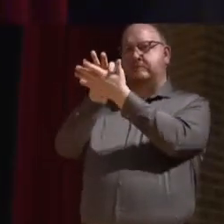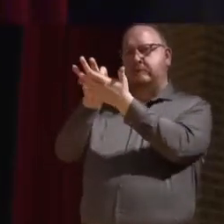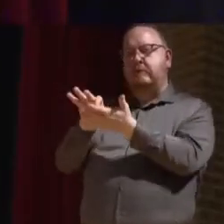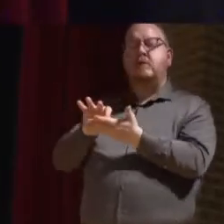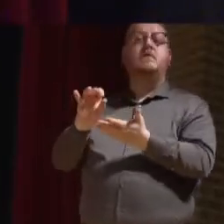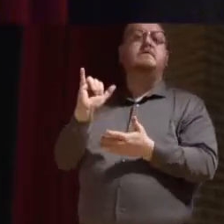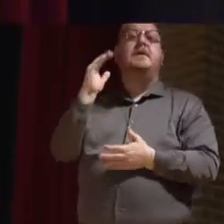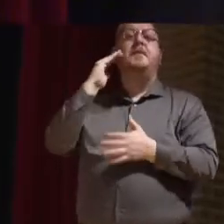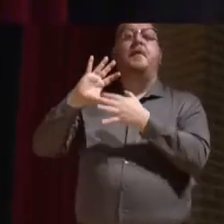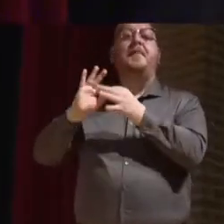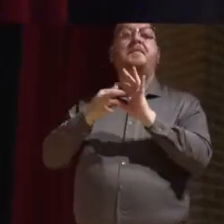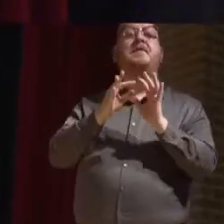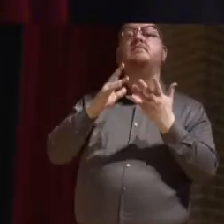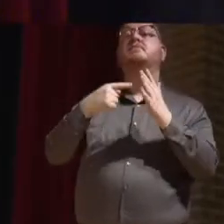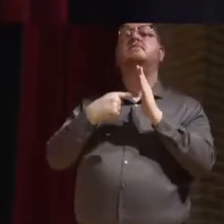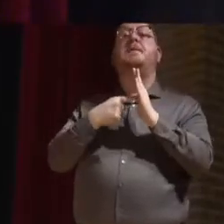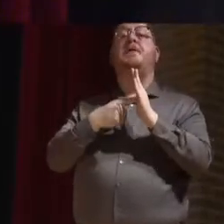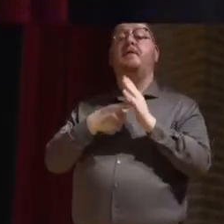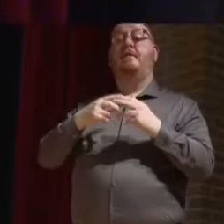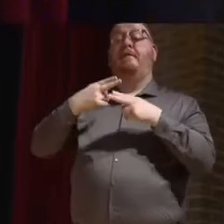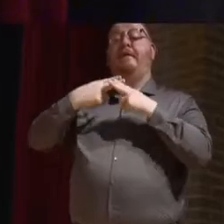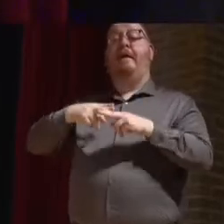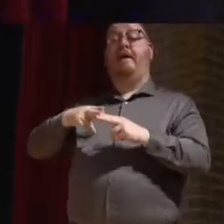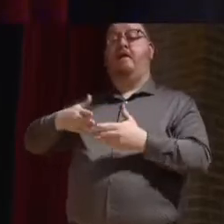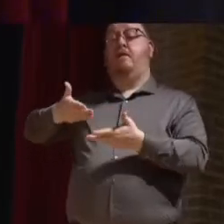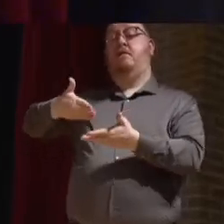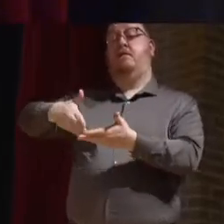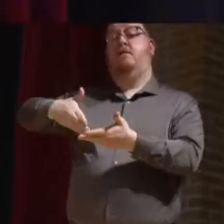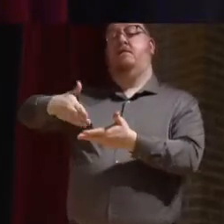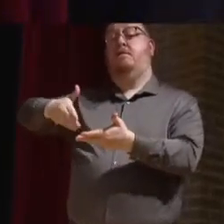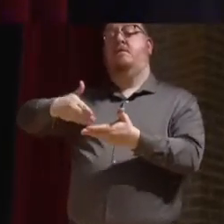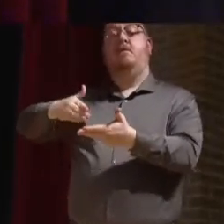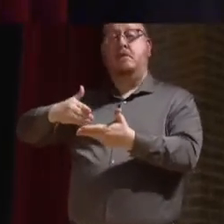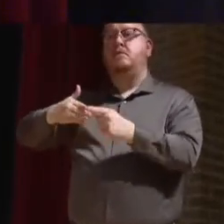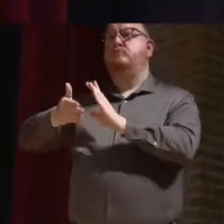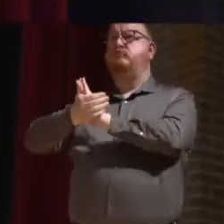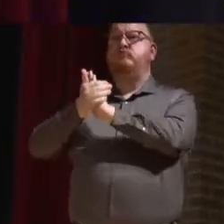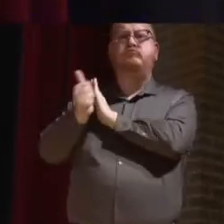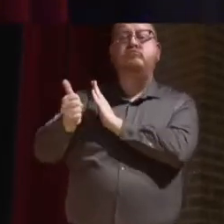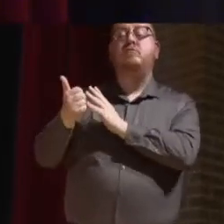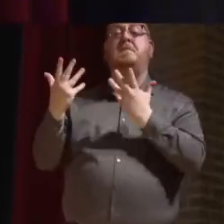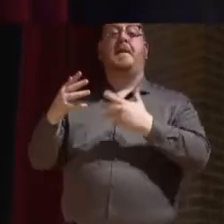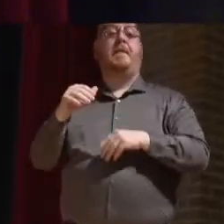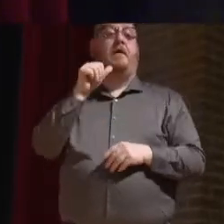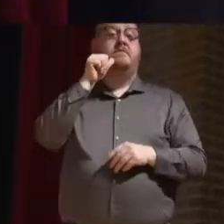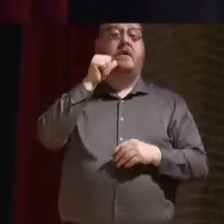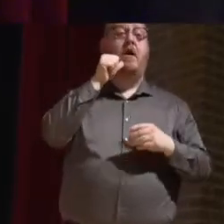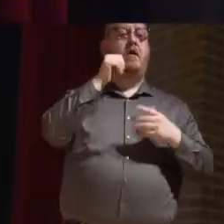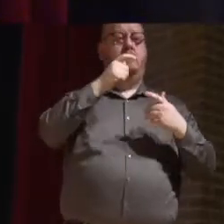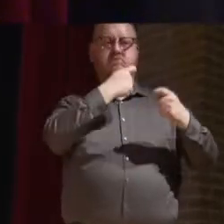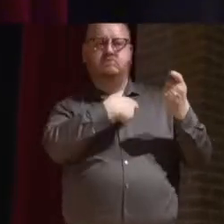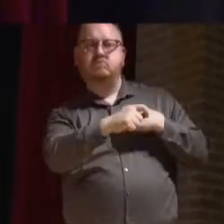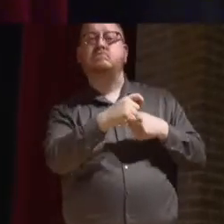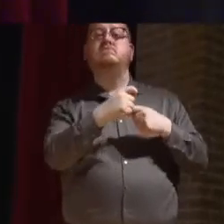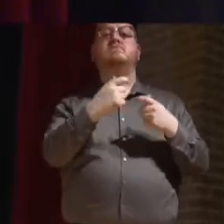and you've got some people there doing that, or maybe you're changing a tire, or whatever the case